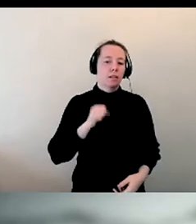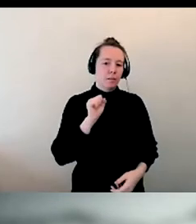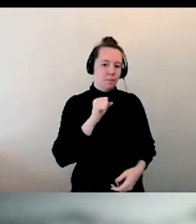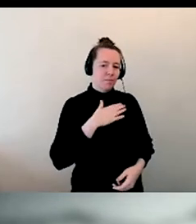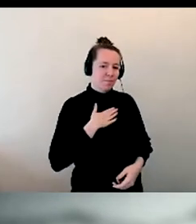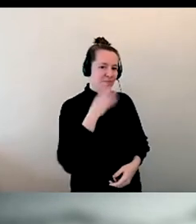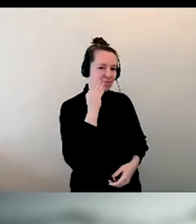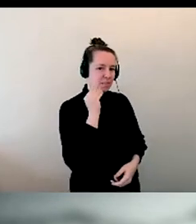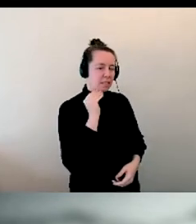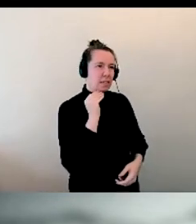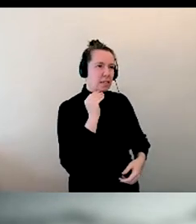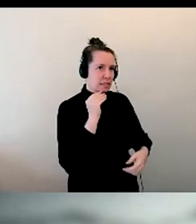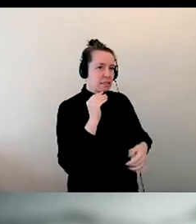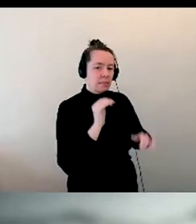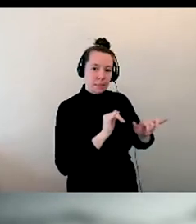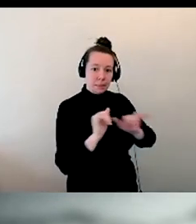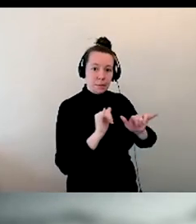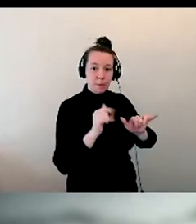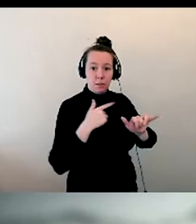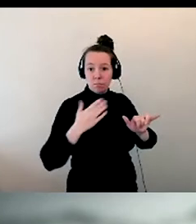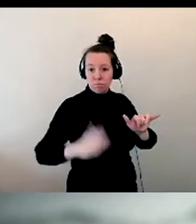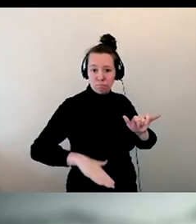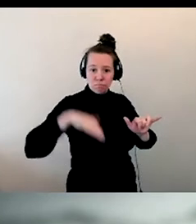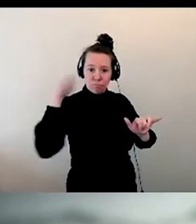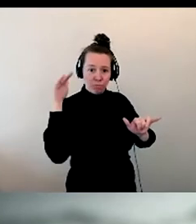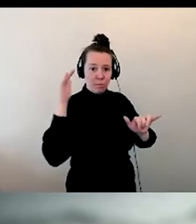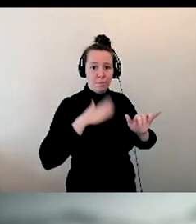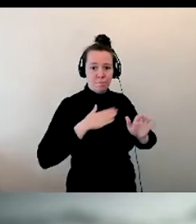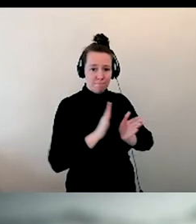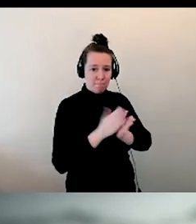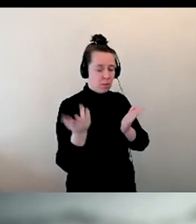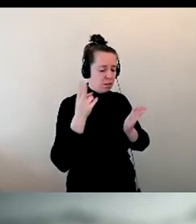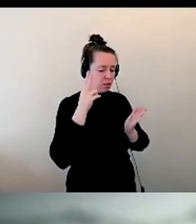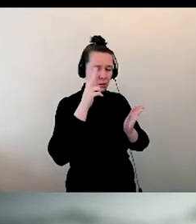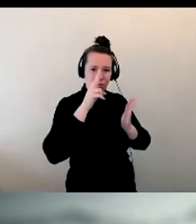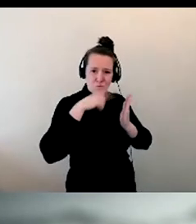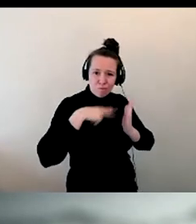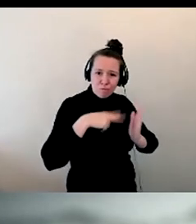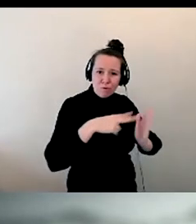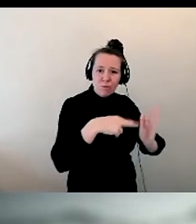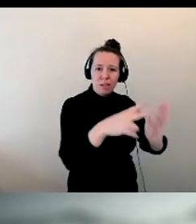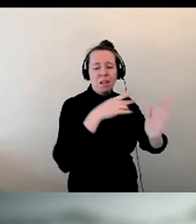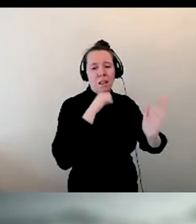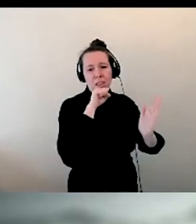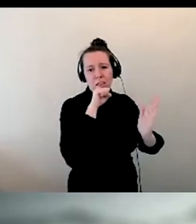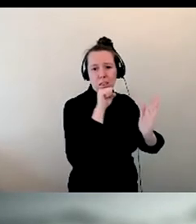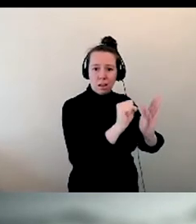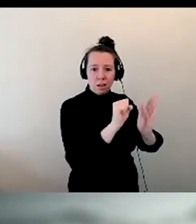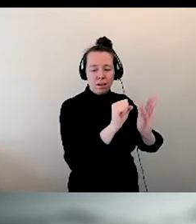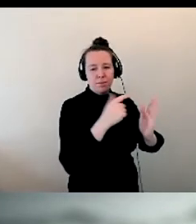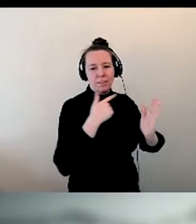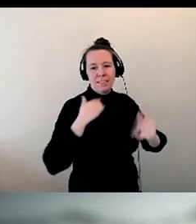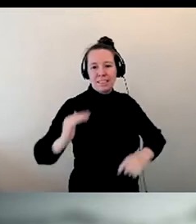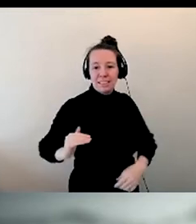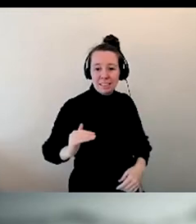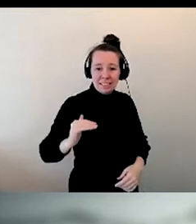Danielle's. I was a big reader growing up. I loved to read, but as I grew older,